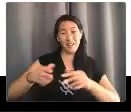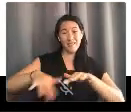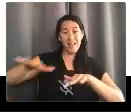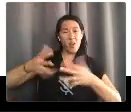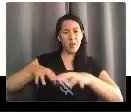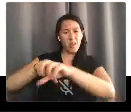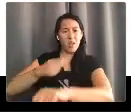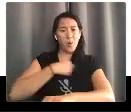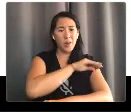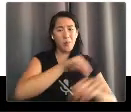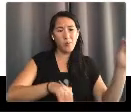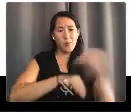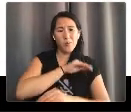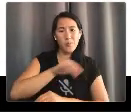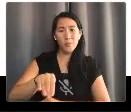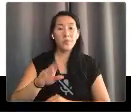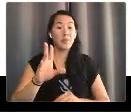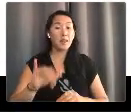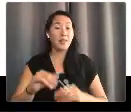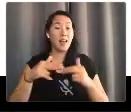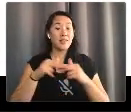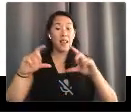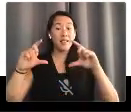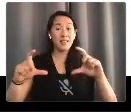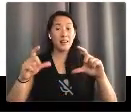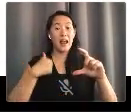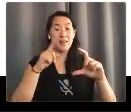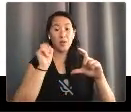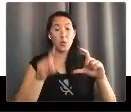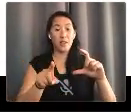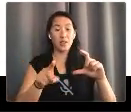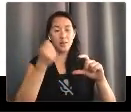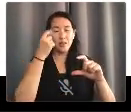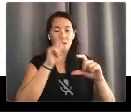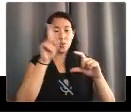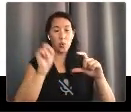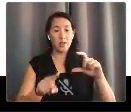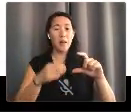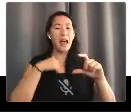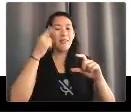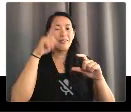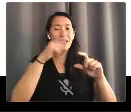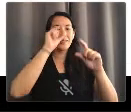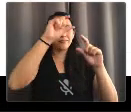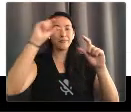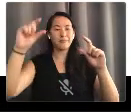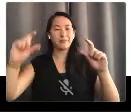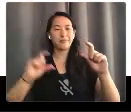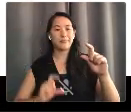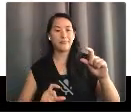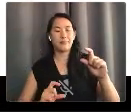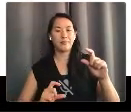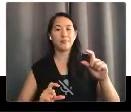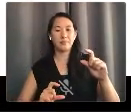slide, at the center of the circle, there is a question mark, which is populated by illustrated heads,